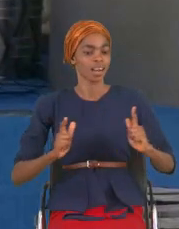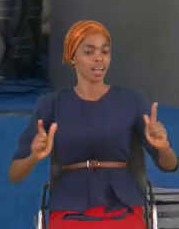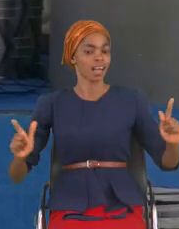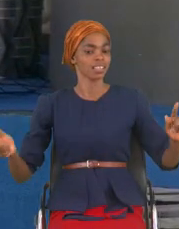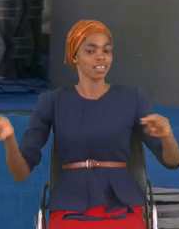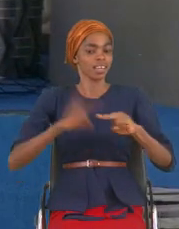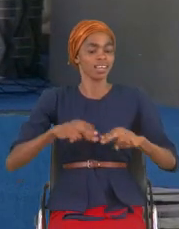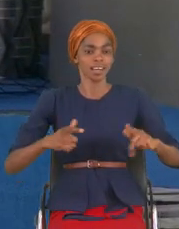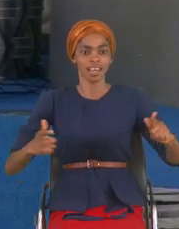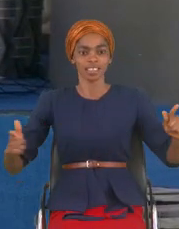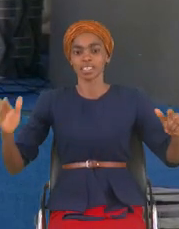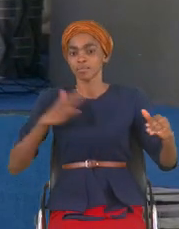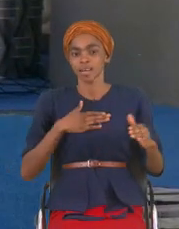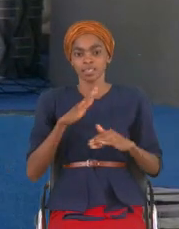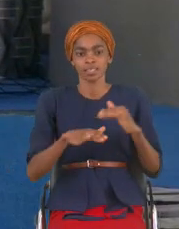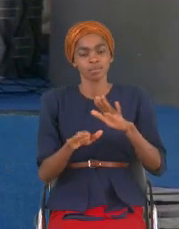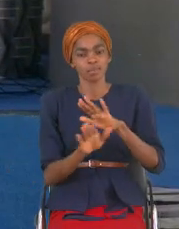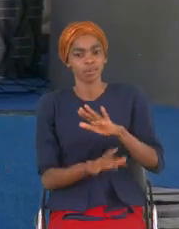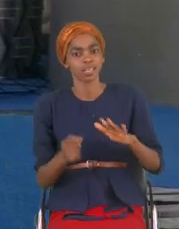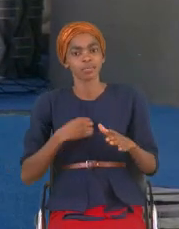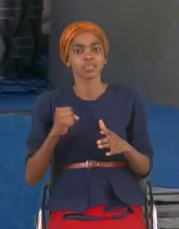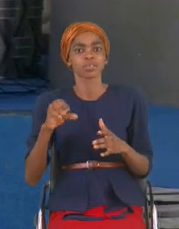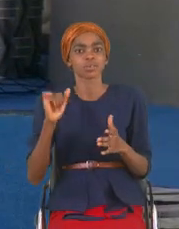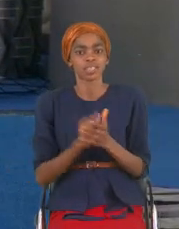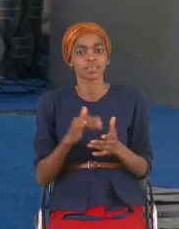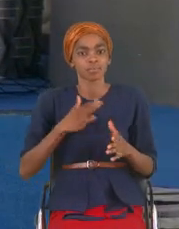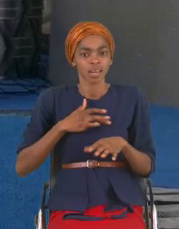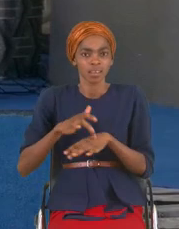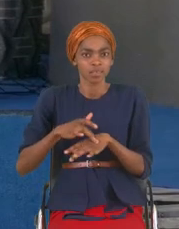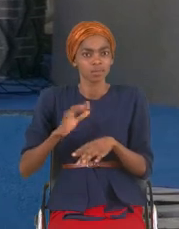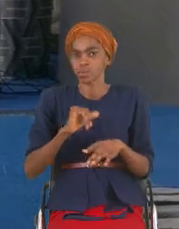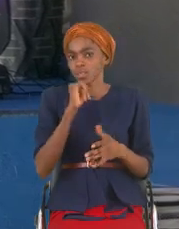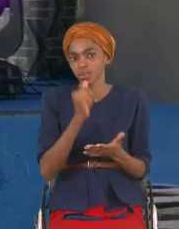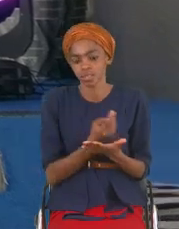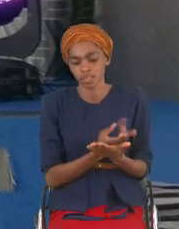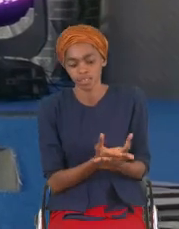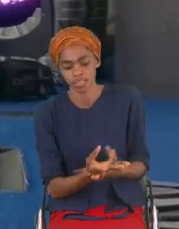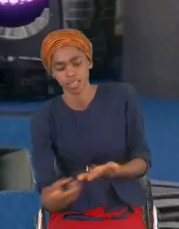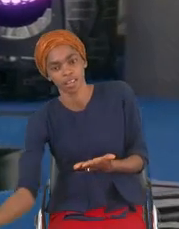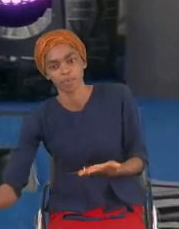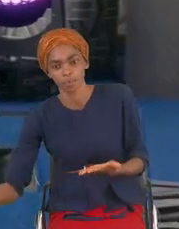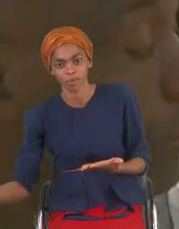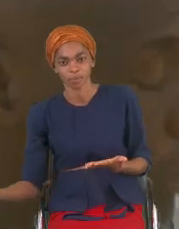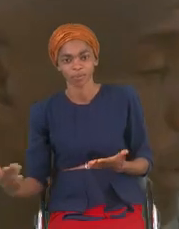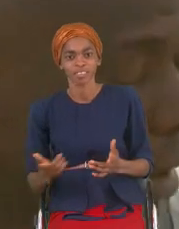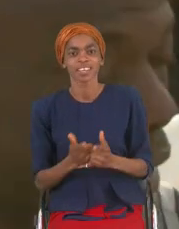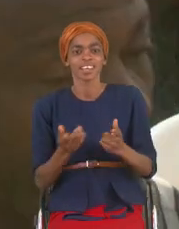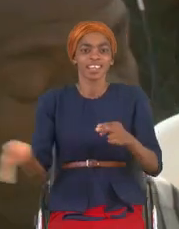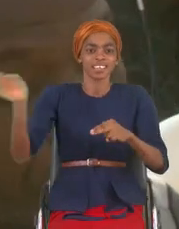me, so that my feet did not slip. Enlargement will come to you.